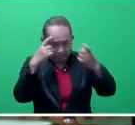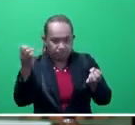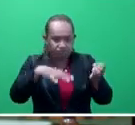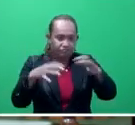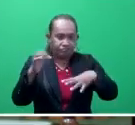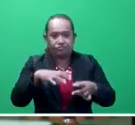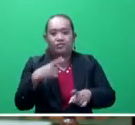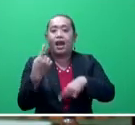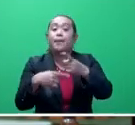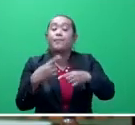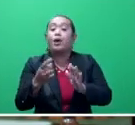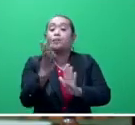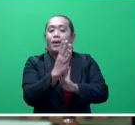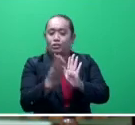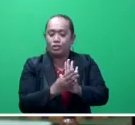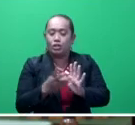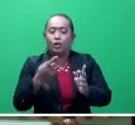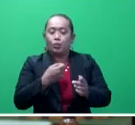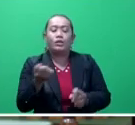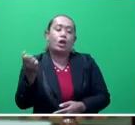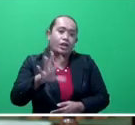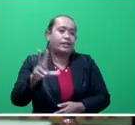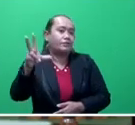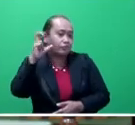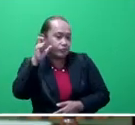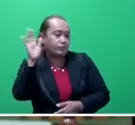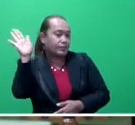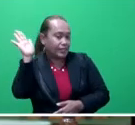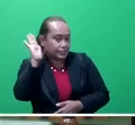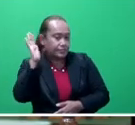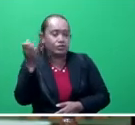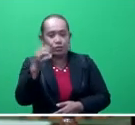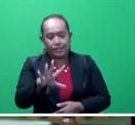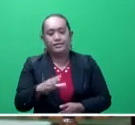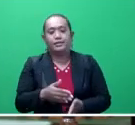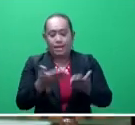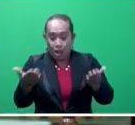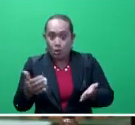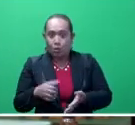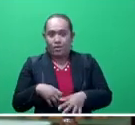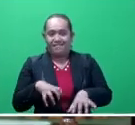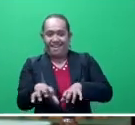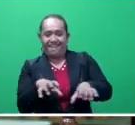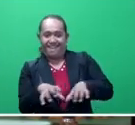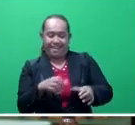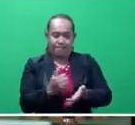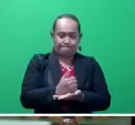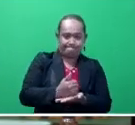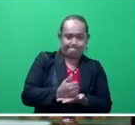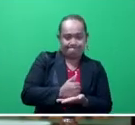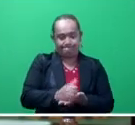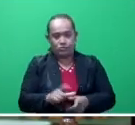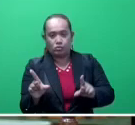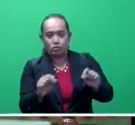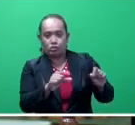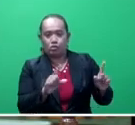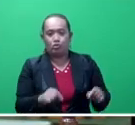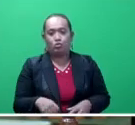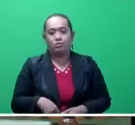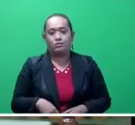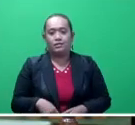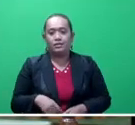have listened and we are acting to help within our current constraints in some form or the other all of the different interest groups.